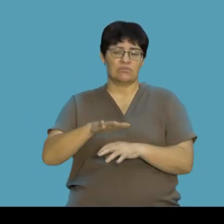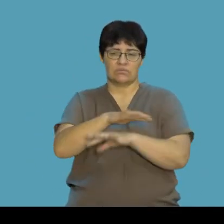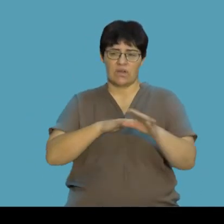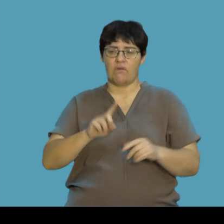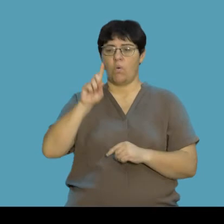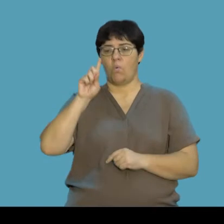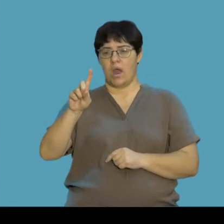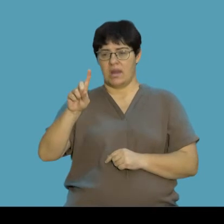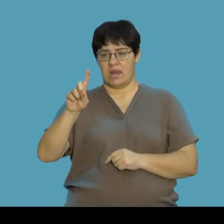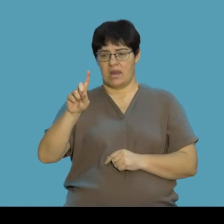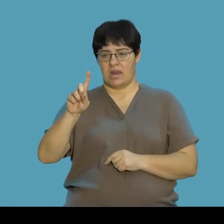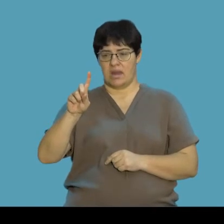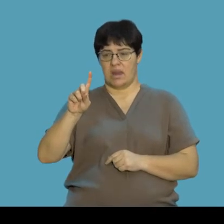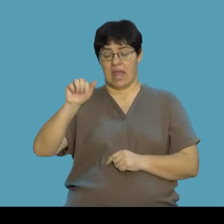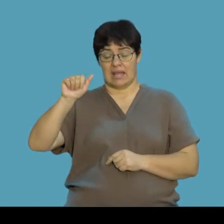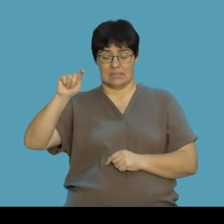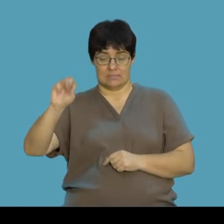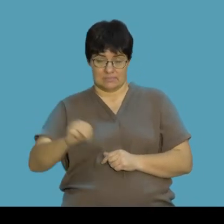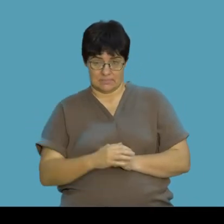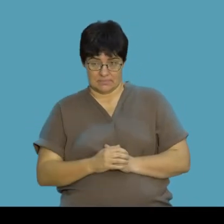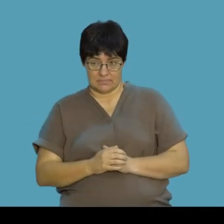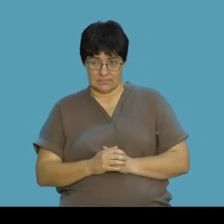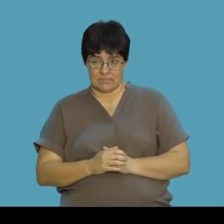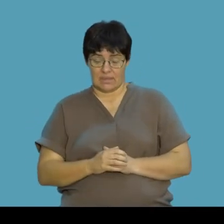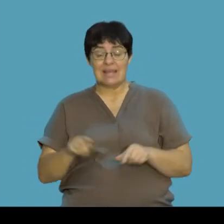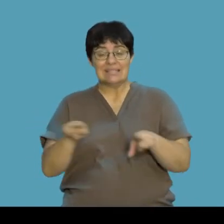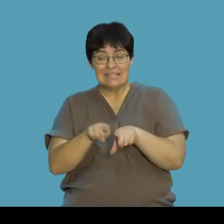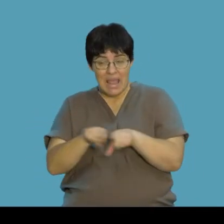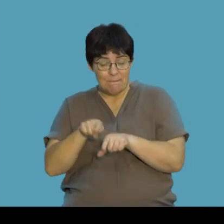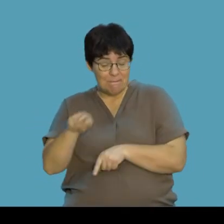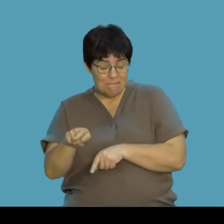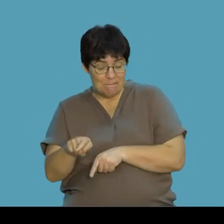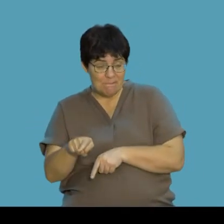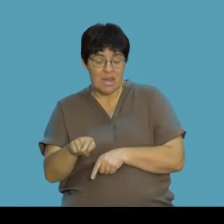1 atmosphere. The very same substance boils at